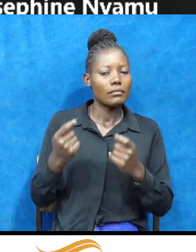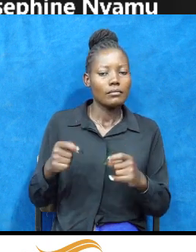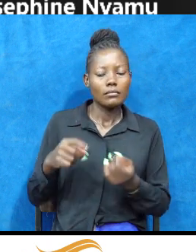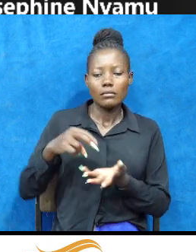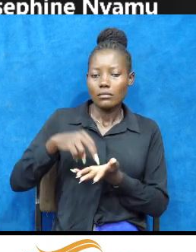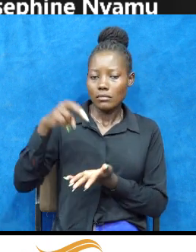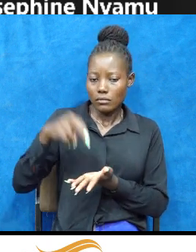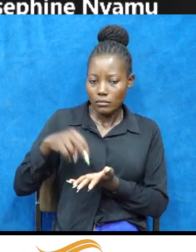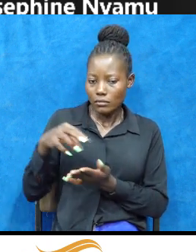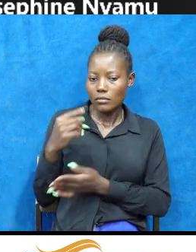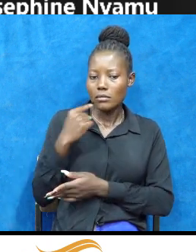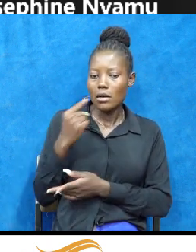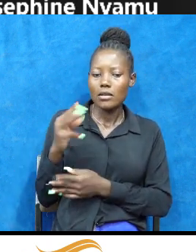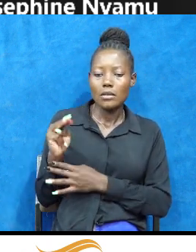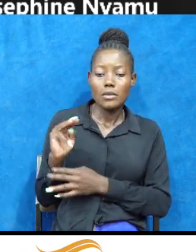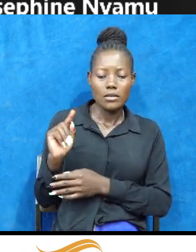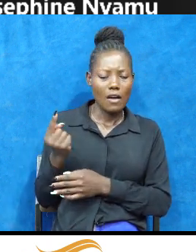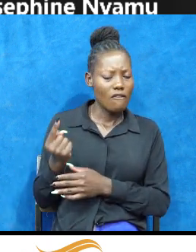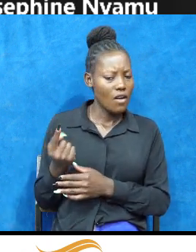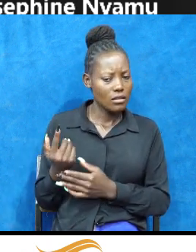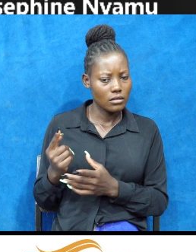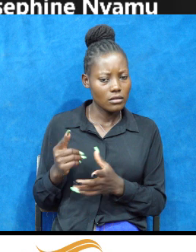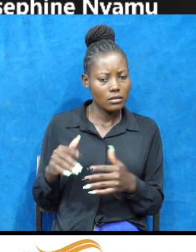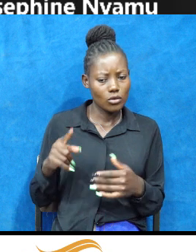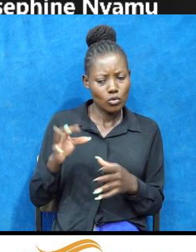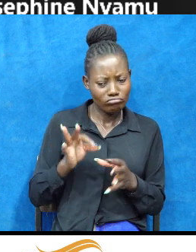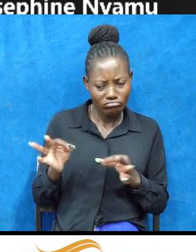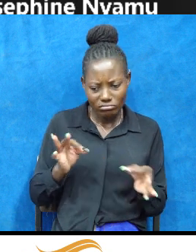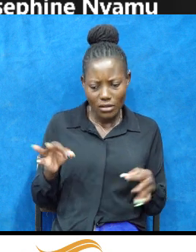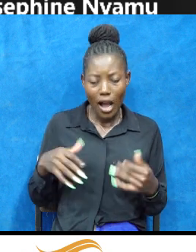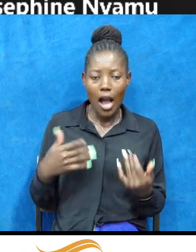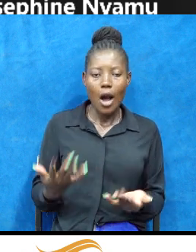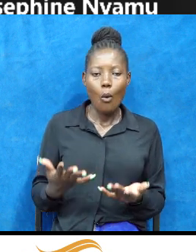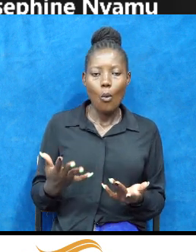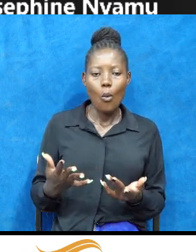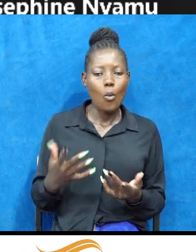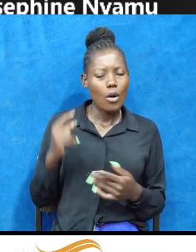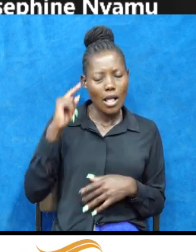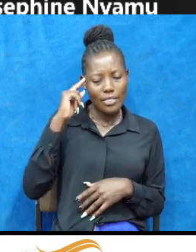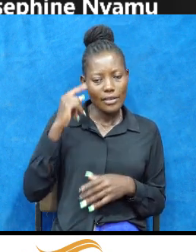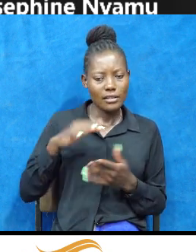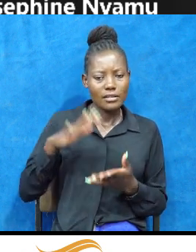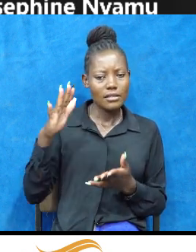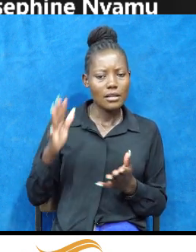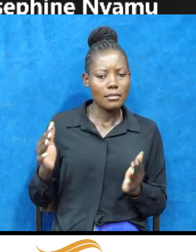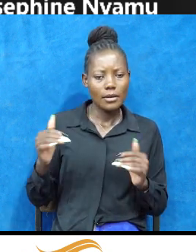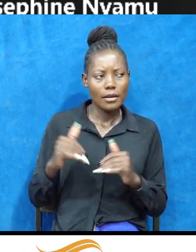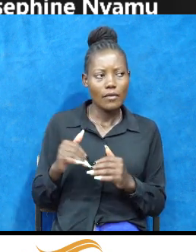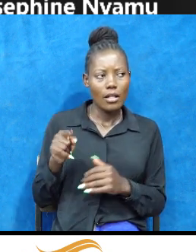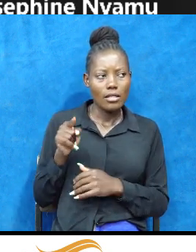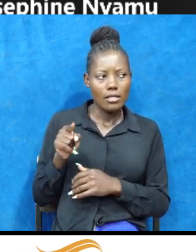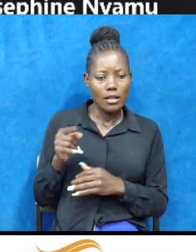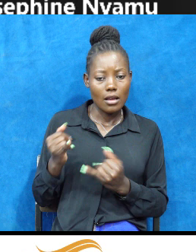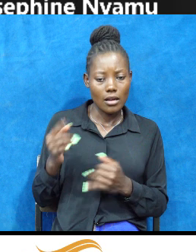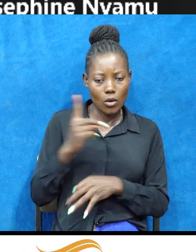jump the 100 meters faster or whatever, however you want to measure it. I think measurement is a huge advantage to do that. So